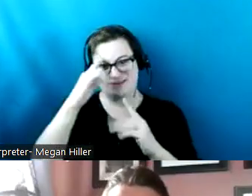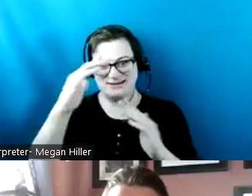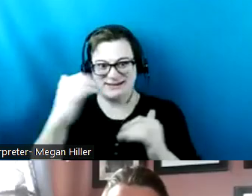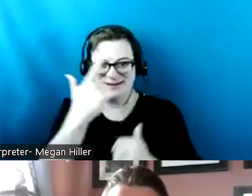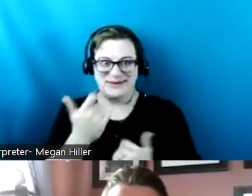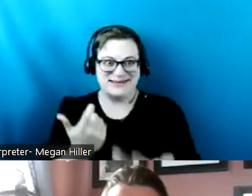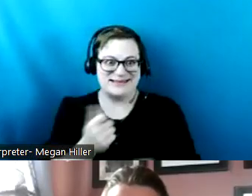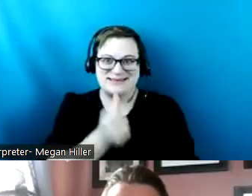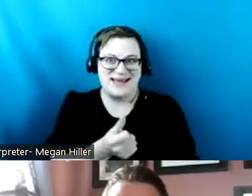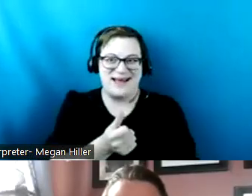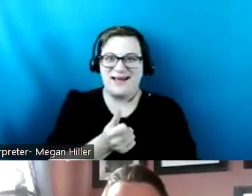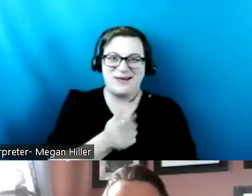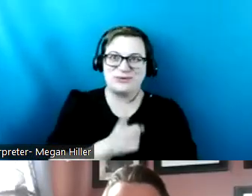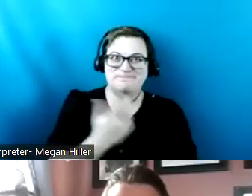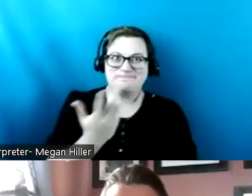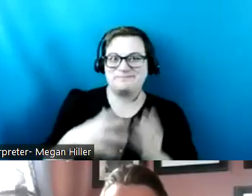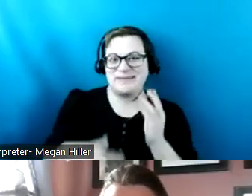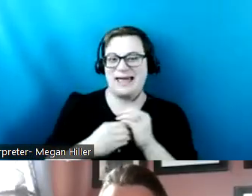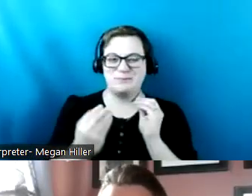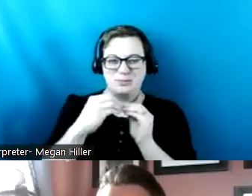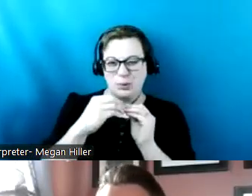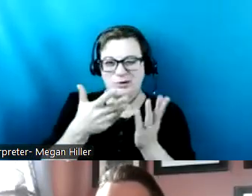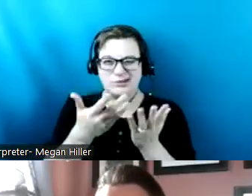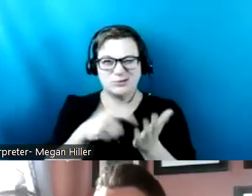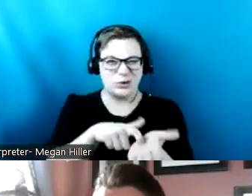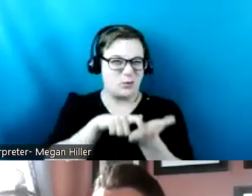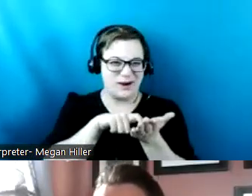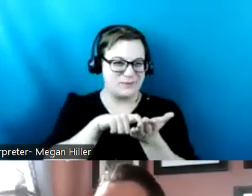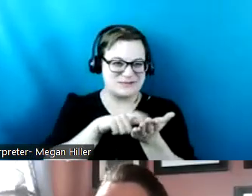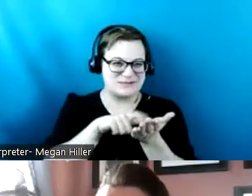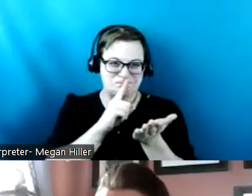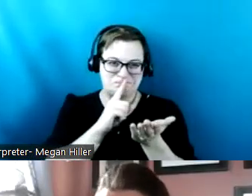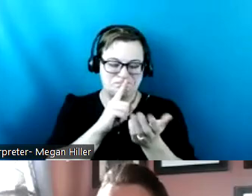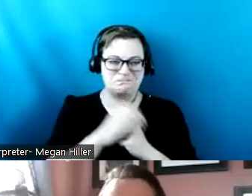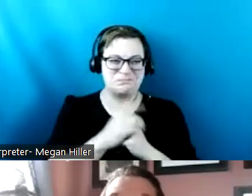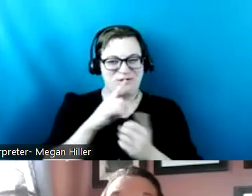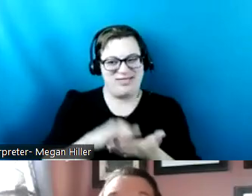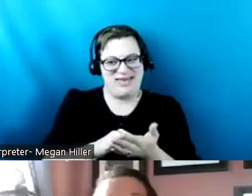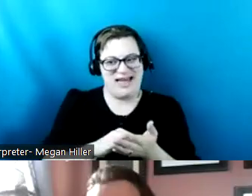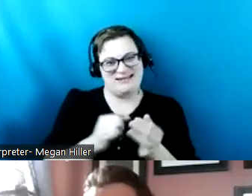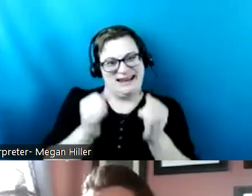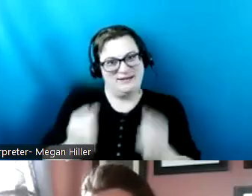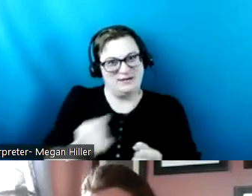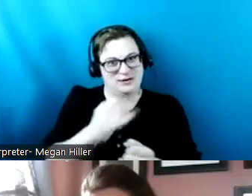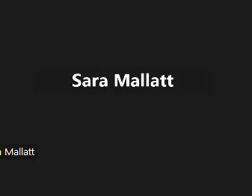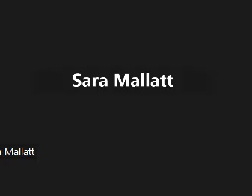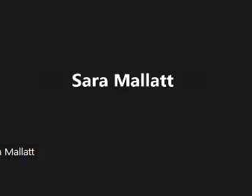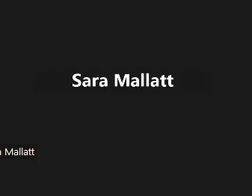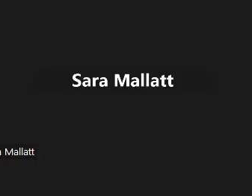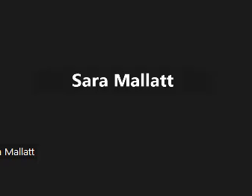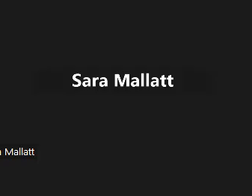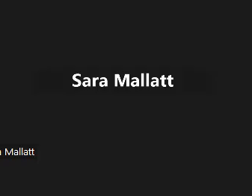not necessarily adding much more as far as requirements for that individual practitioner as well as for the